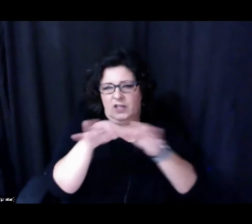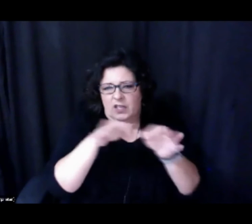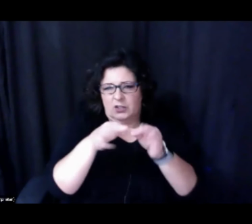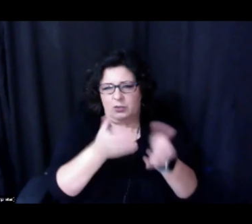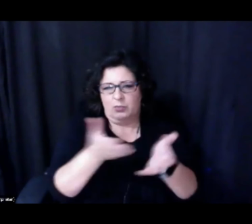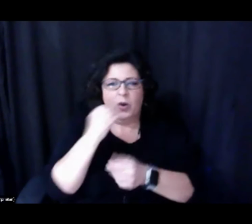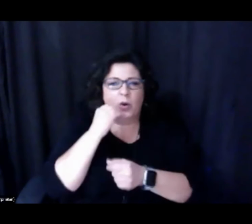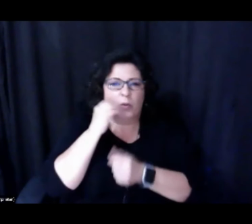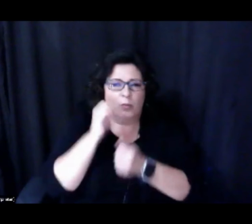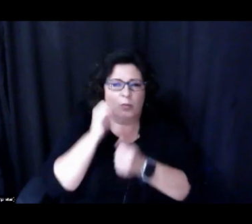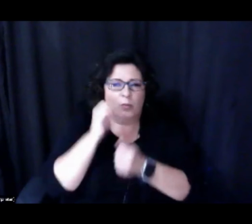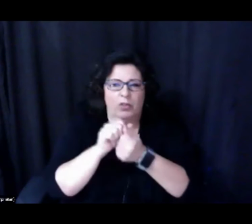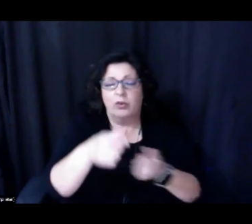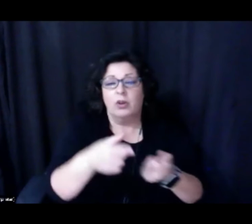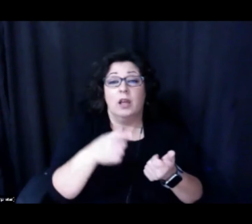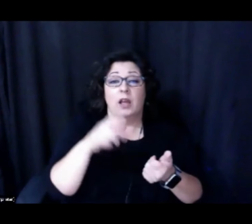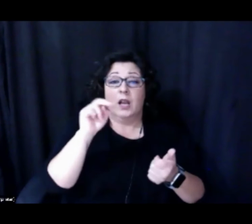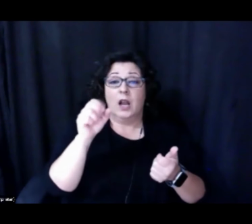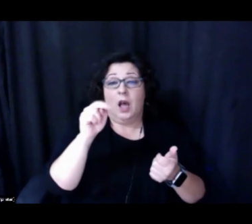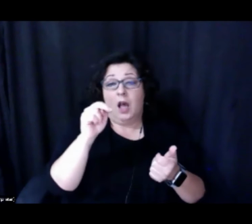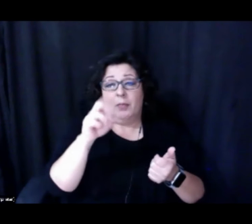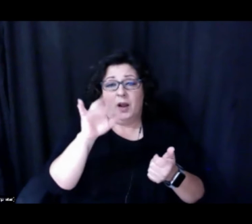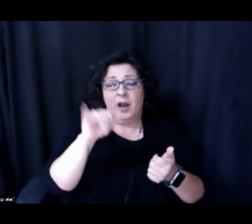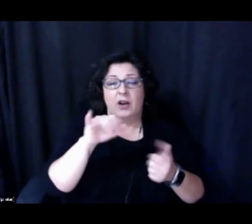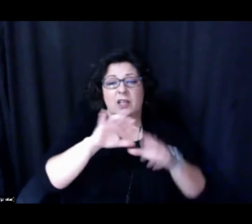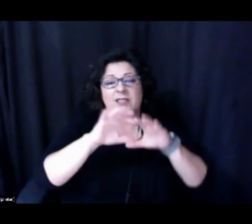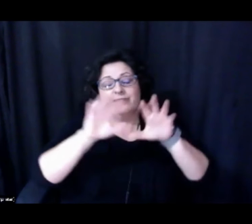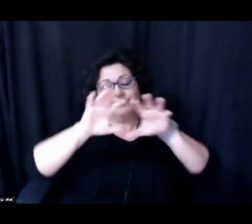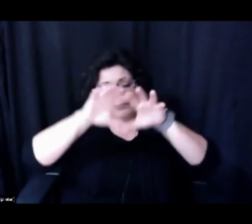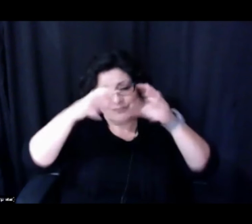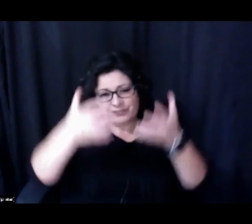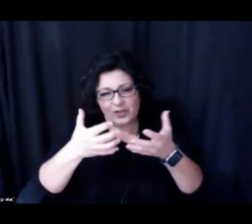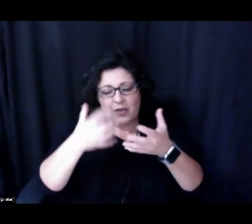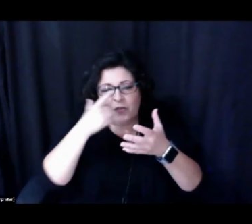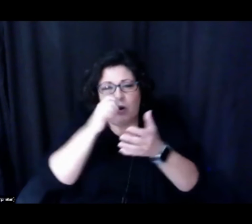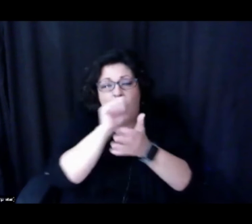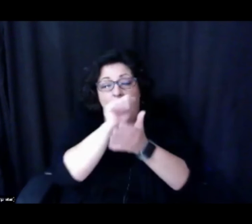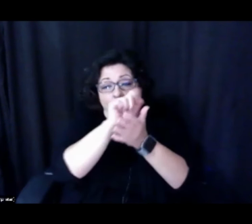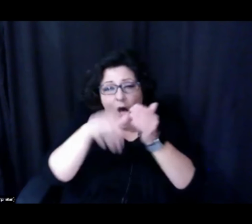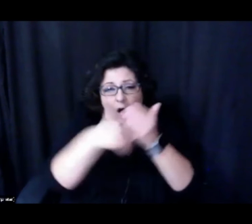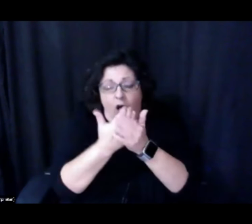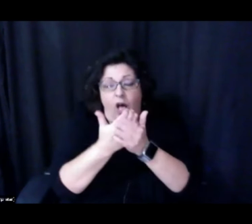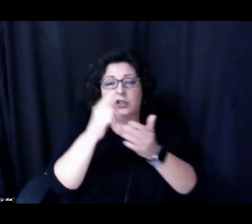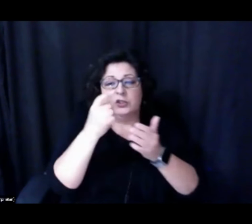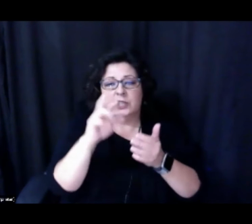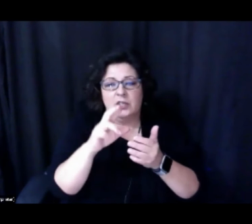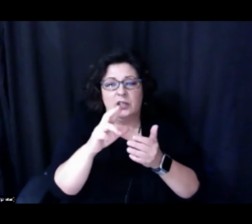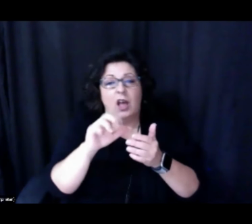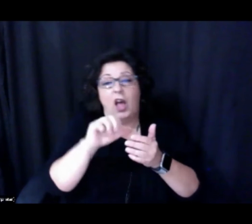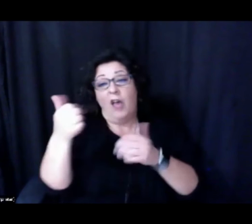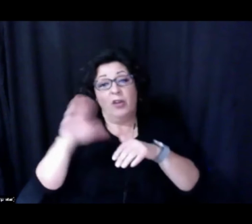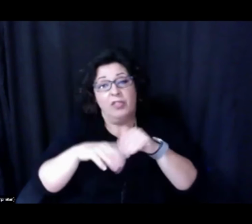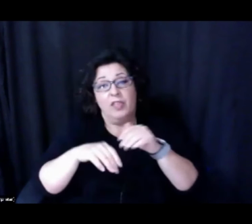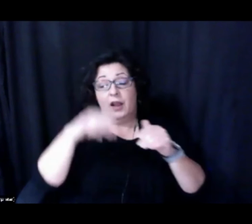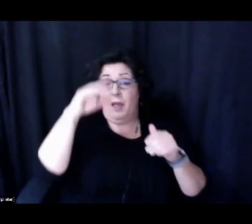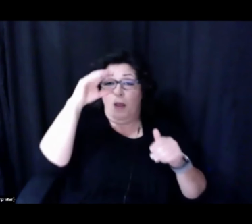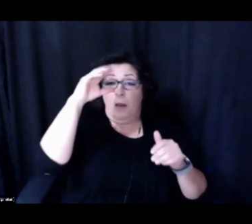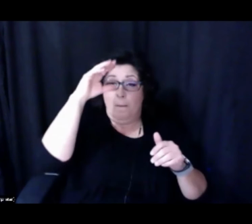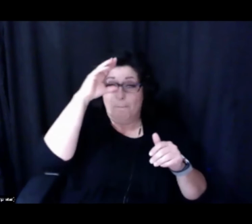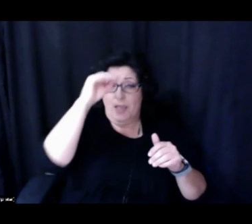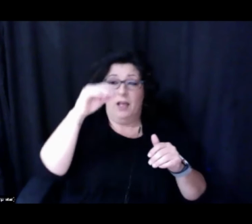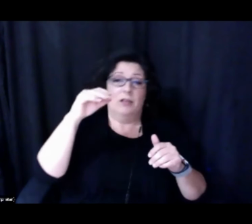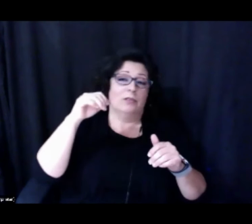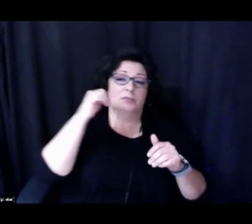with you. So non-binary is an umbrella term for all genders other than male, female, or woman, man. And this